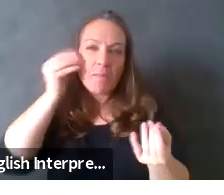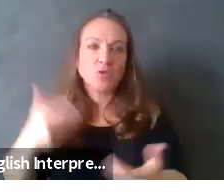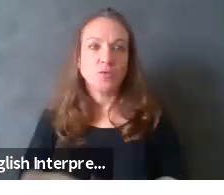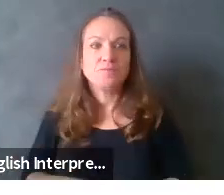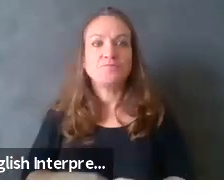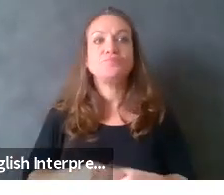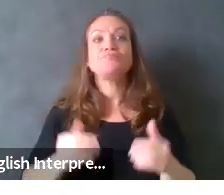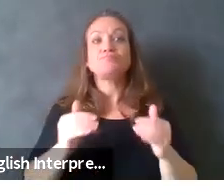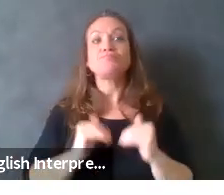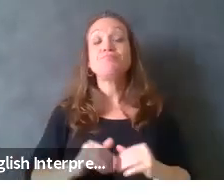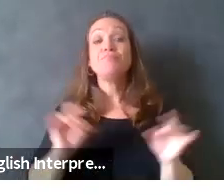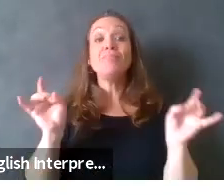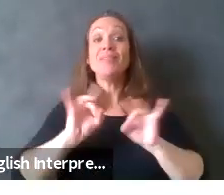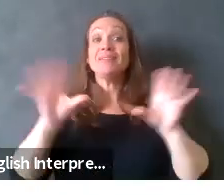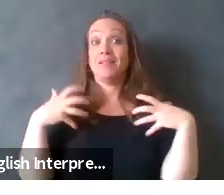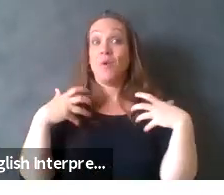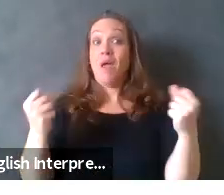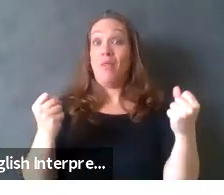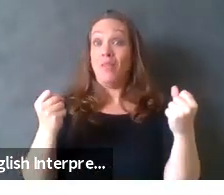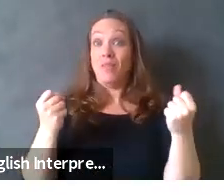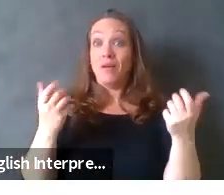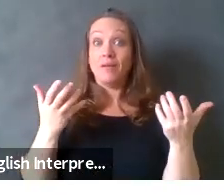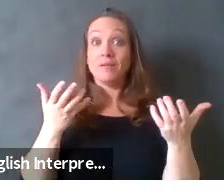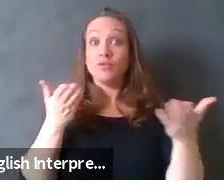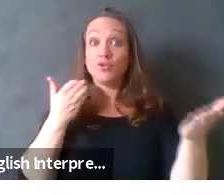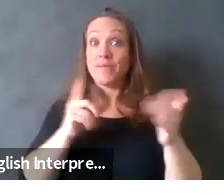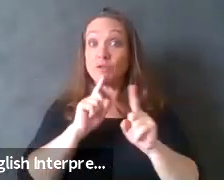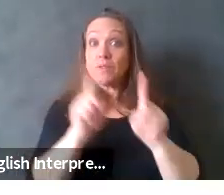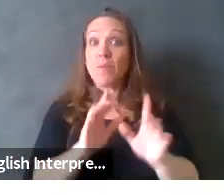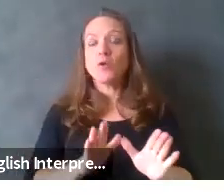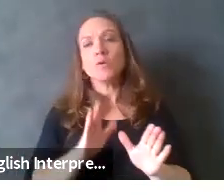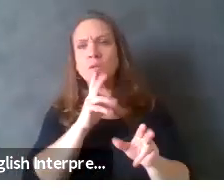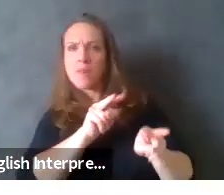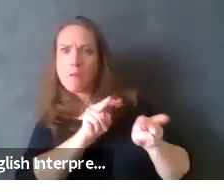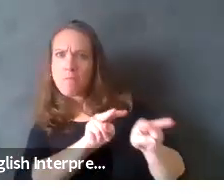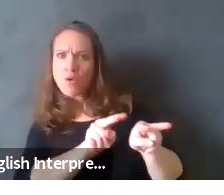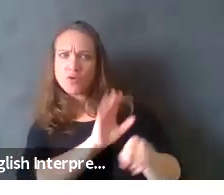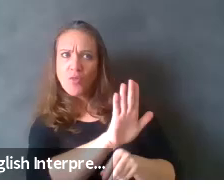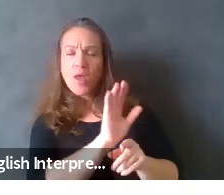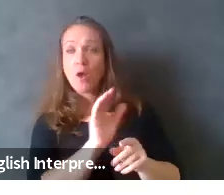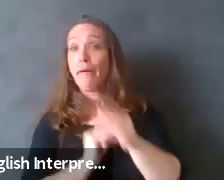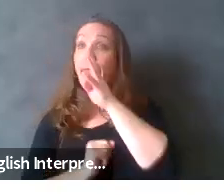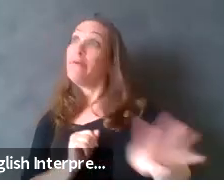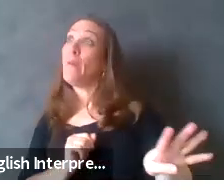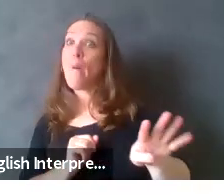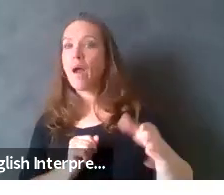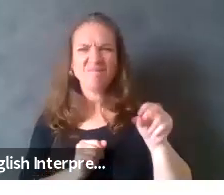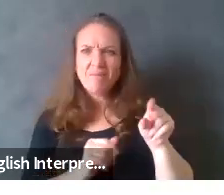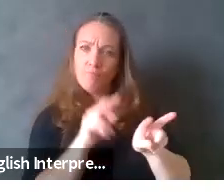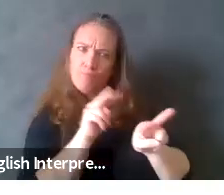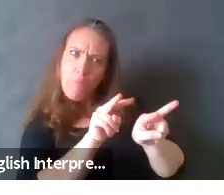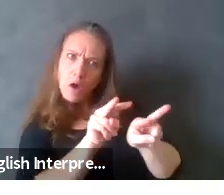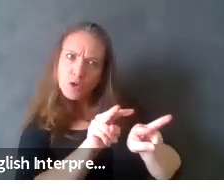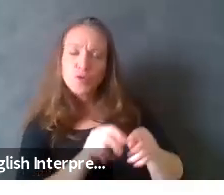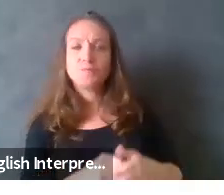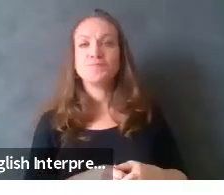responders, either virtually or on site, will continue to monitor a client's condition. And the CMIST interview is